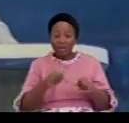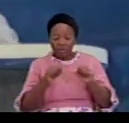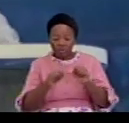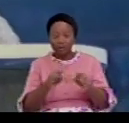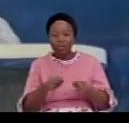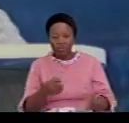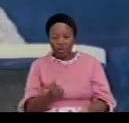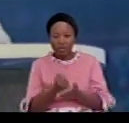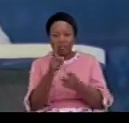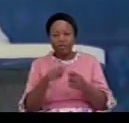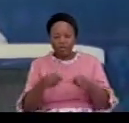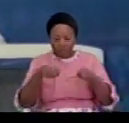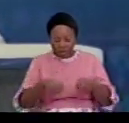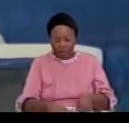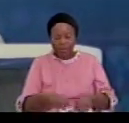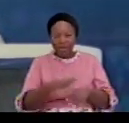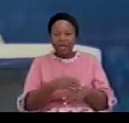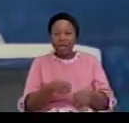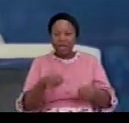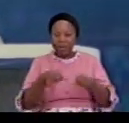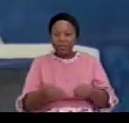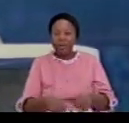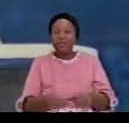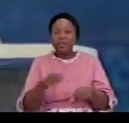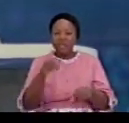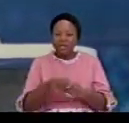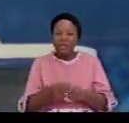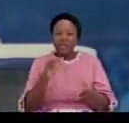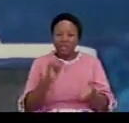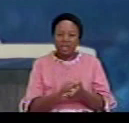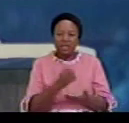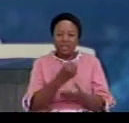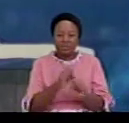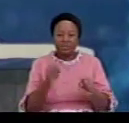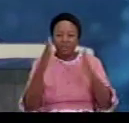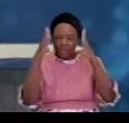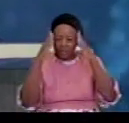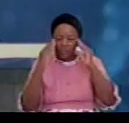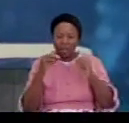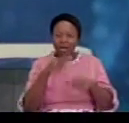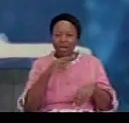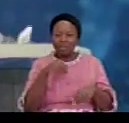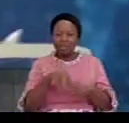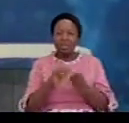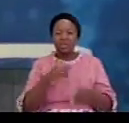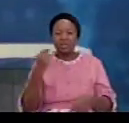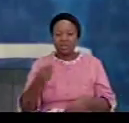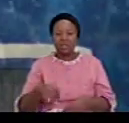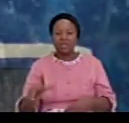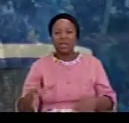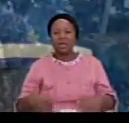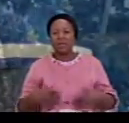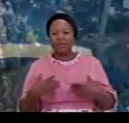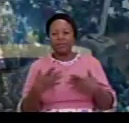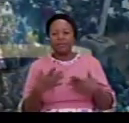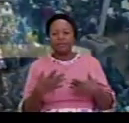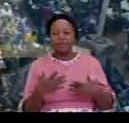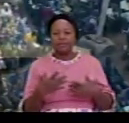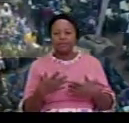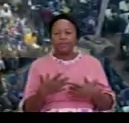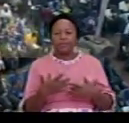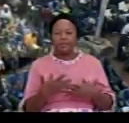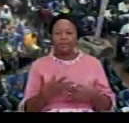you to remain and abide in that salvation, in that eternal life.